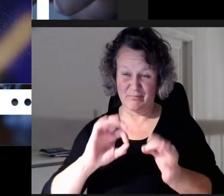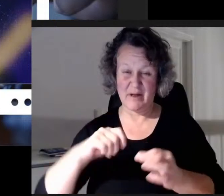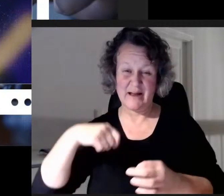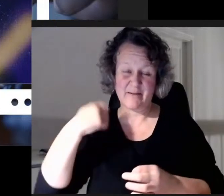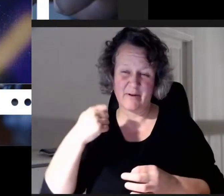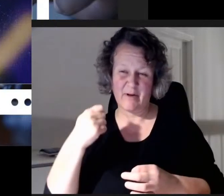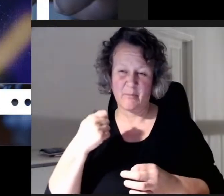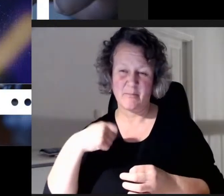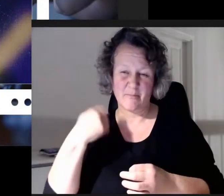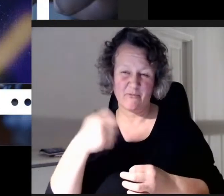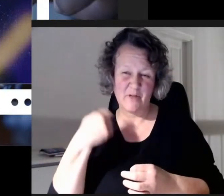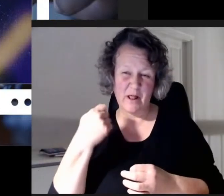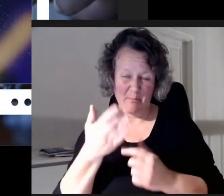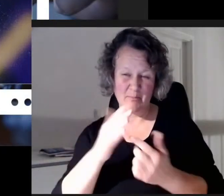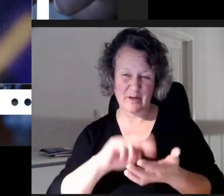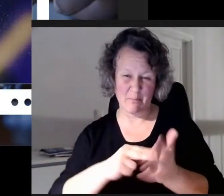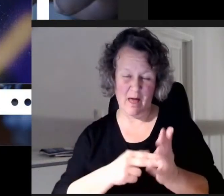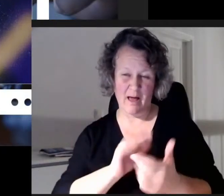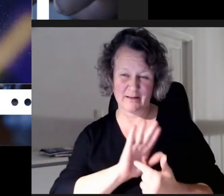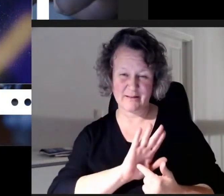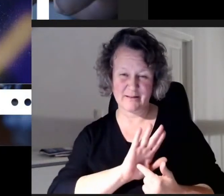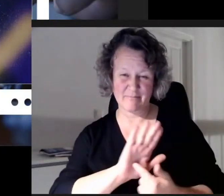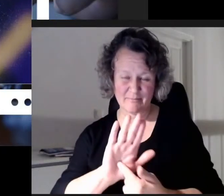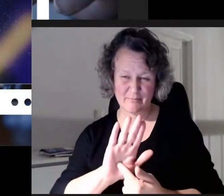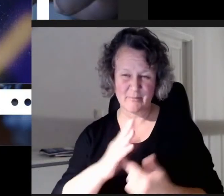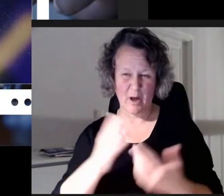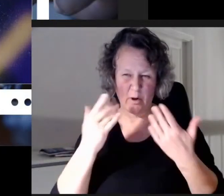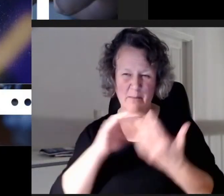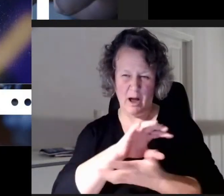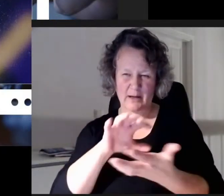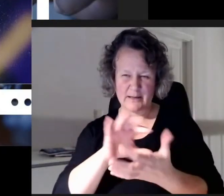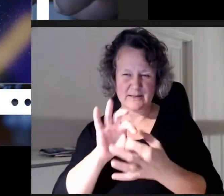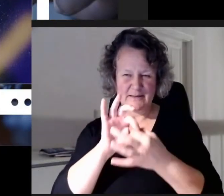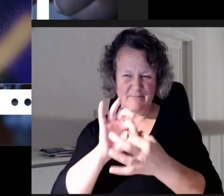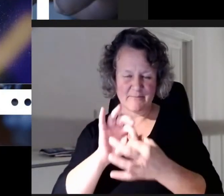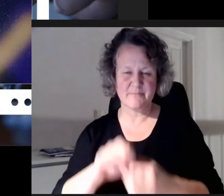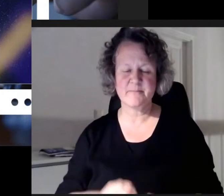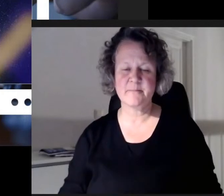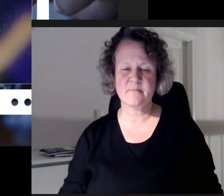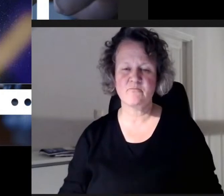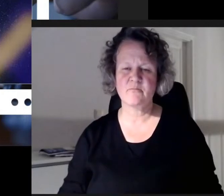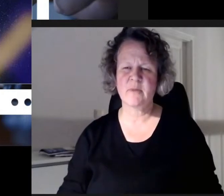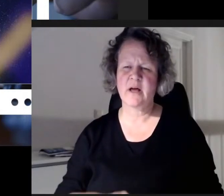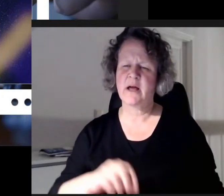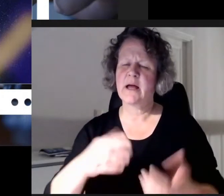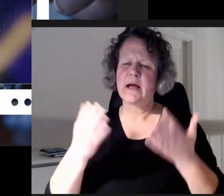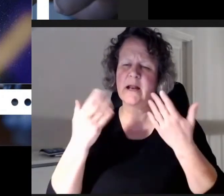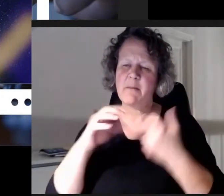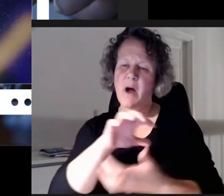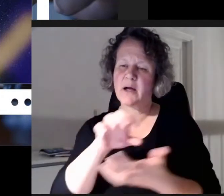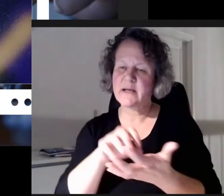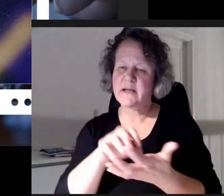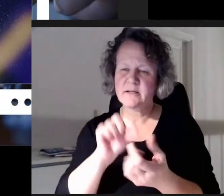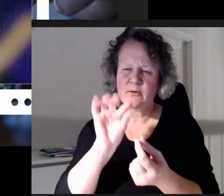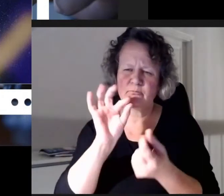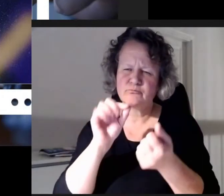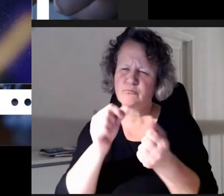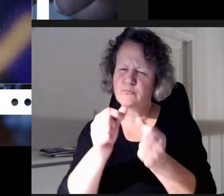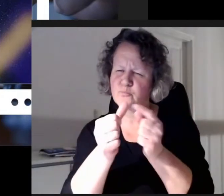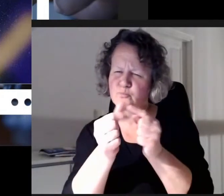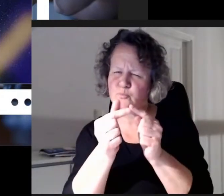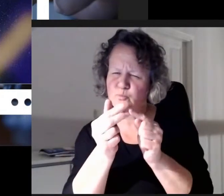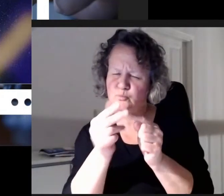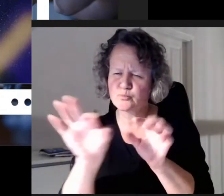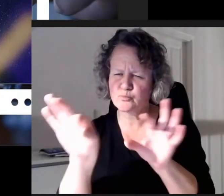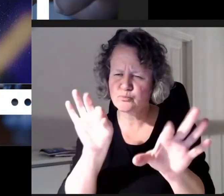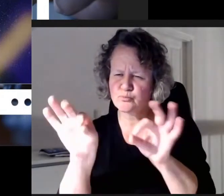film which we are planning, the compendium, Climate Crisis Compendium. It's in brief, we take short facts of the climate